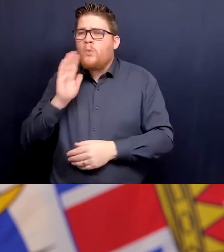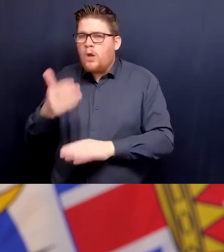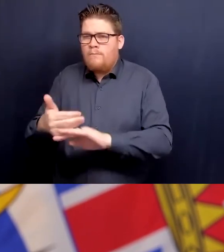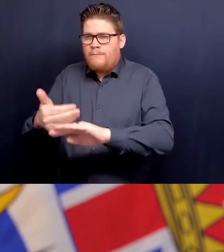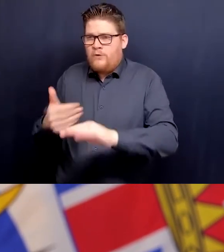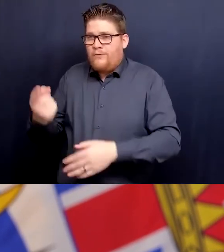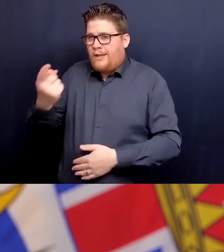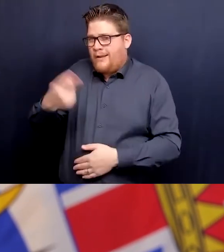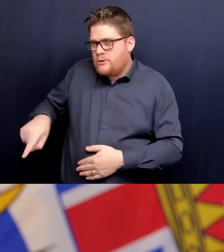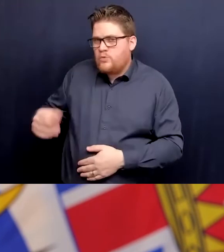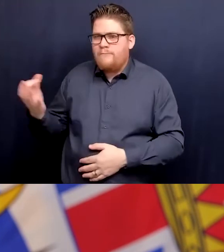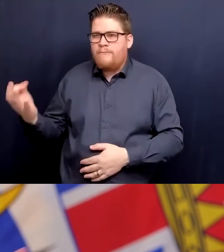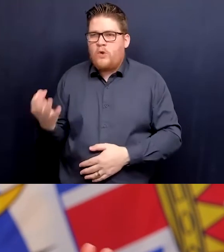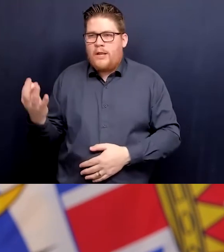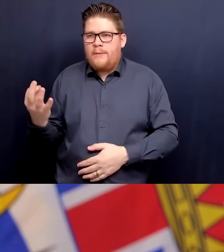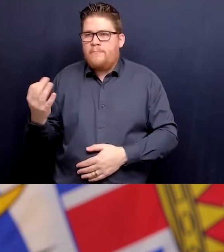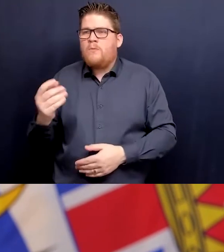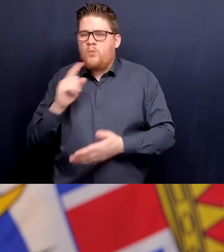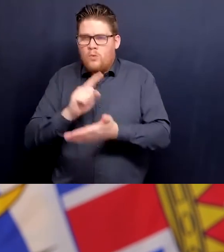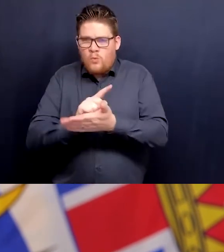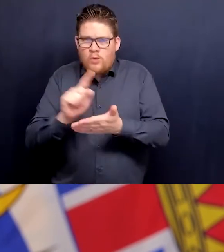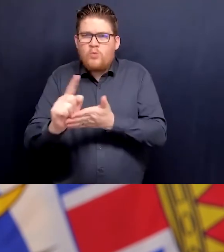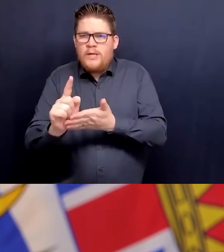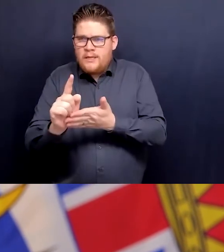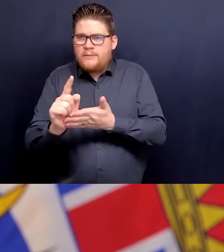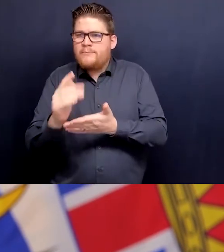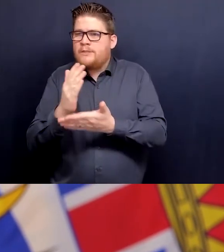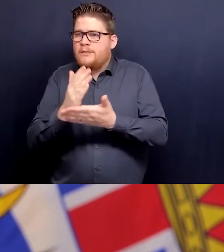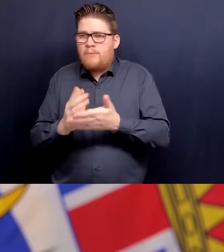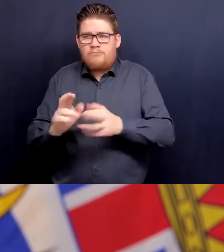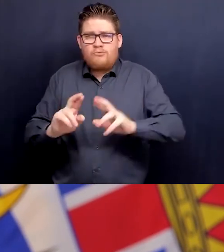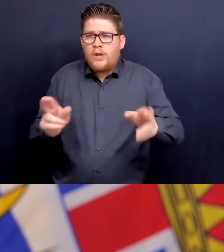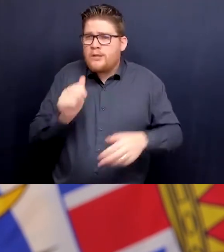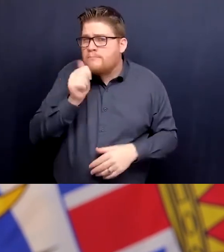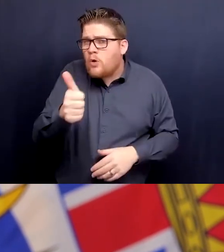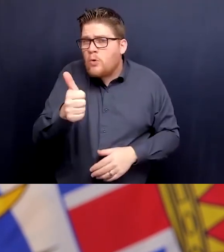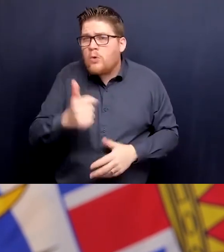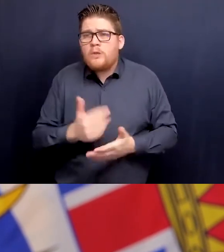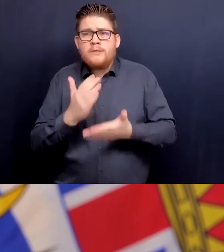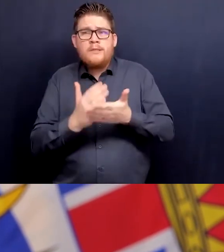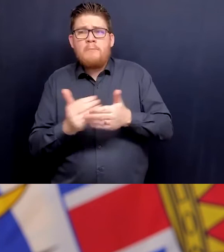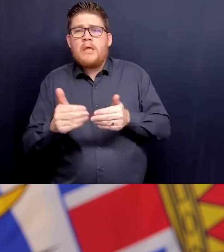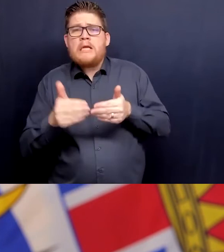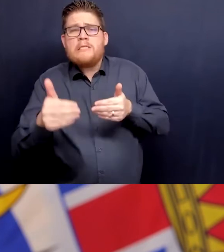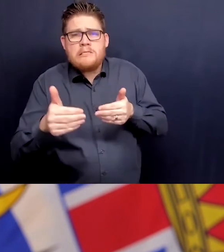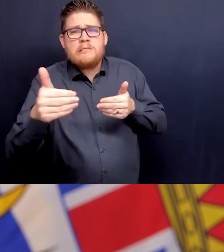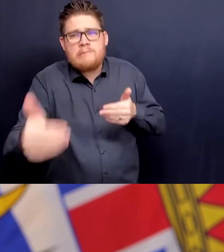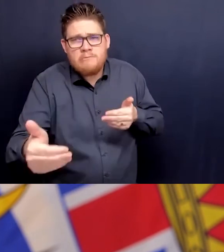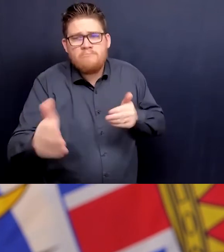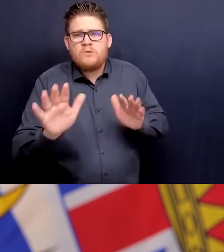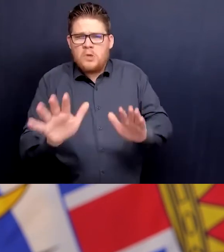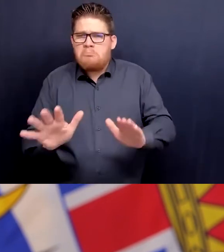Some people will be, some facilities will be ready tomorrow. Others, it may take a little bit longer to ramp up their ability